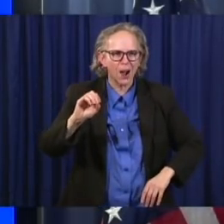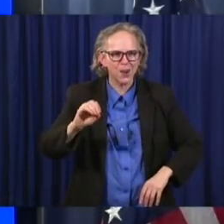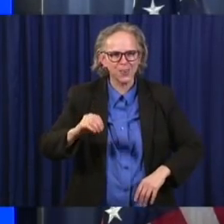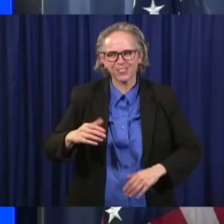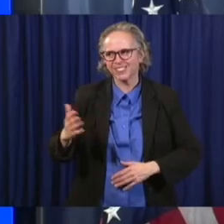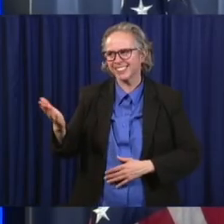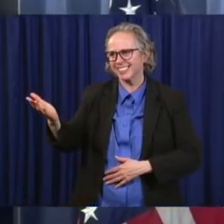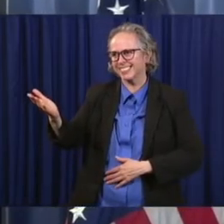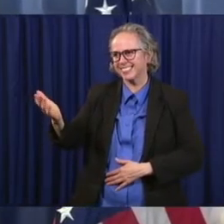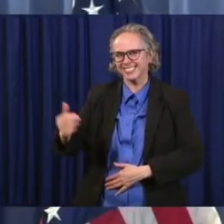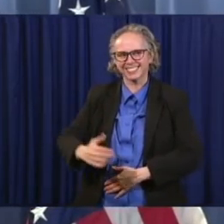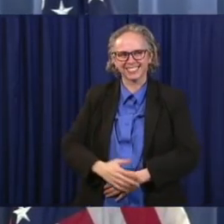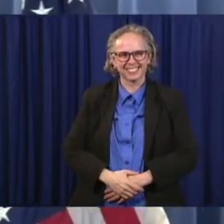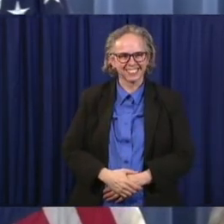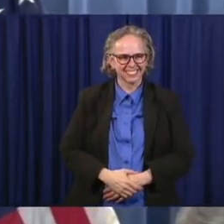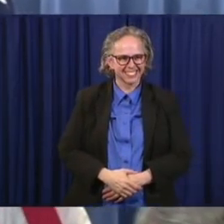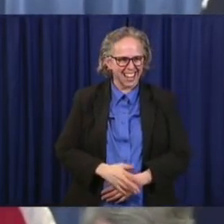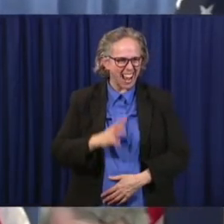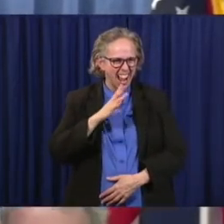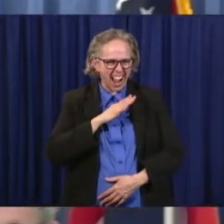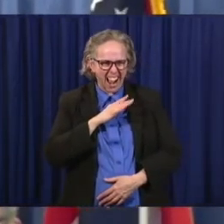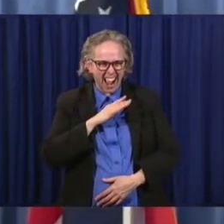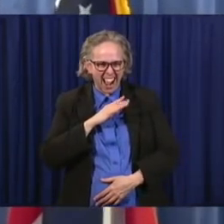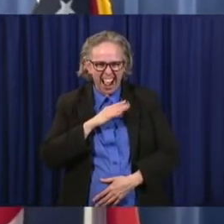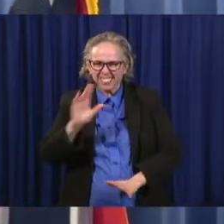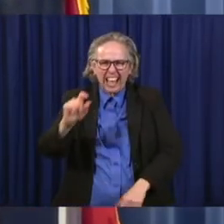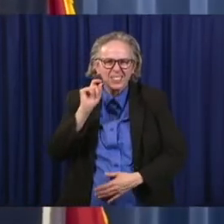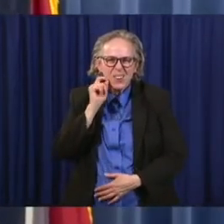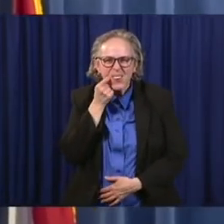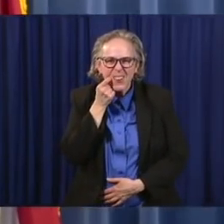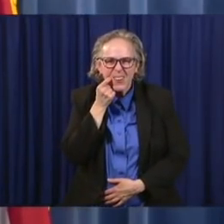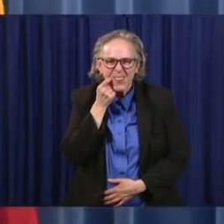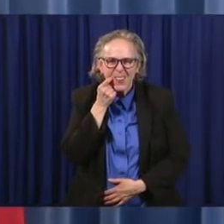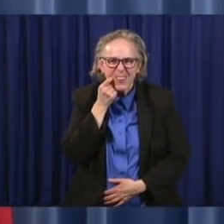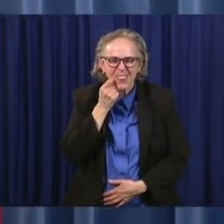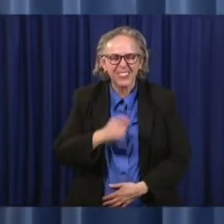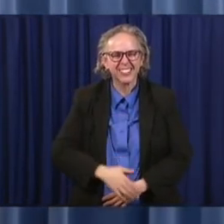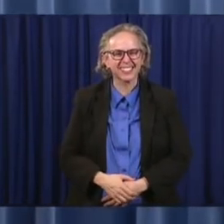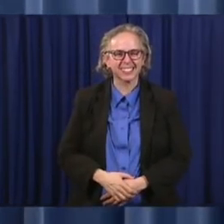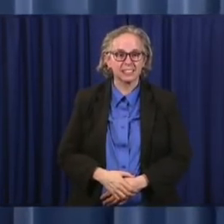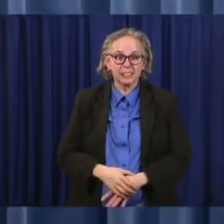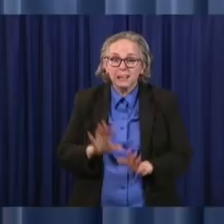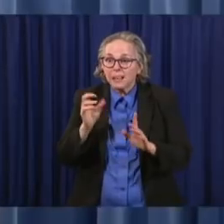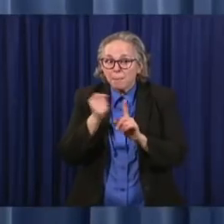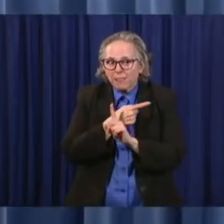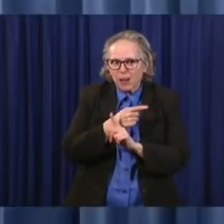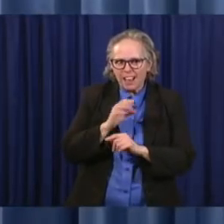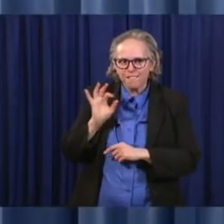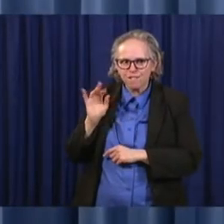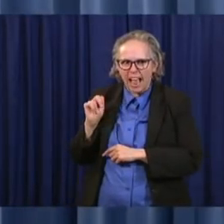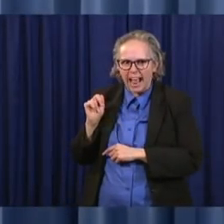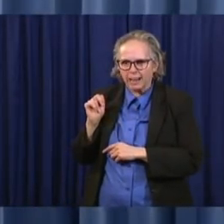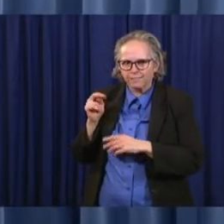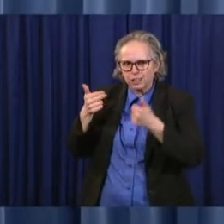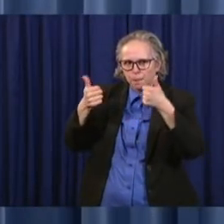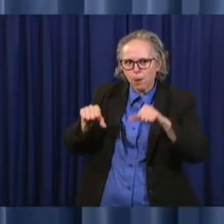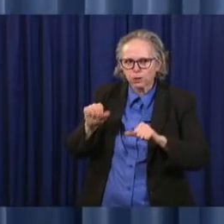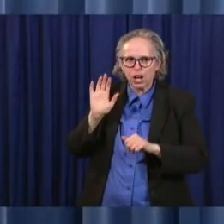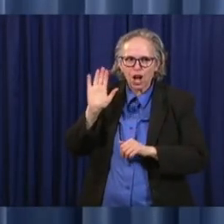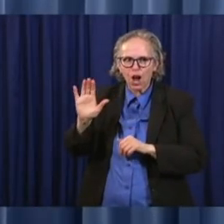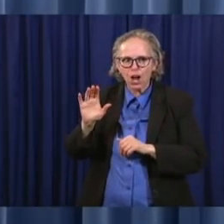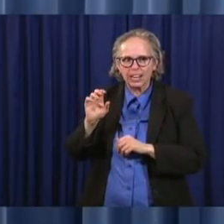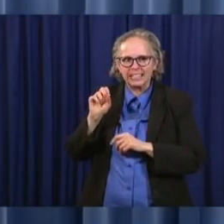All right, that's pretty neat. By the way, Fran has reposted her sidewalk chalk